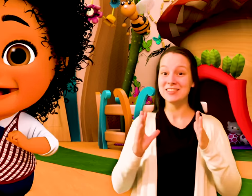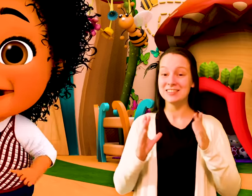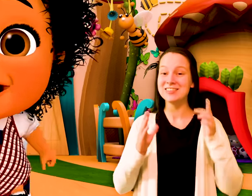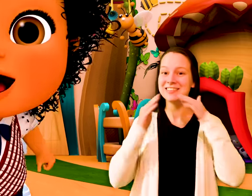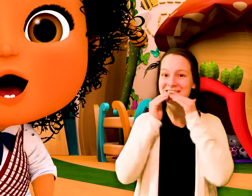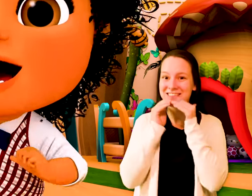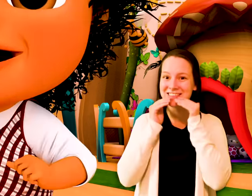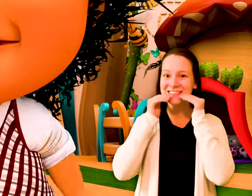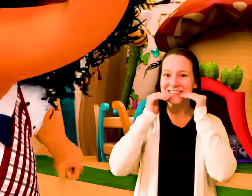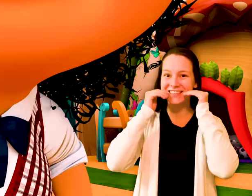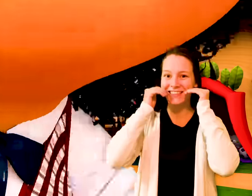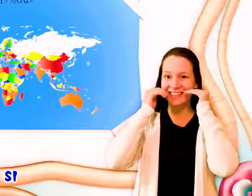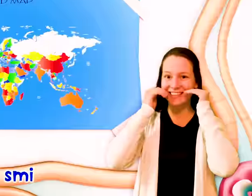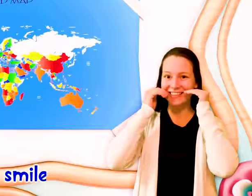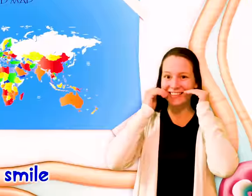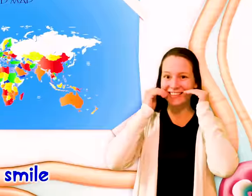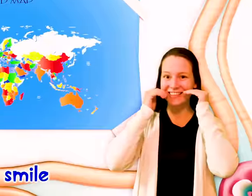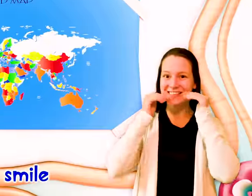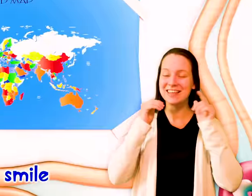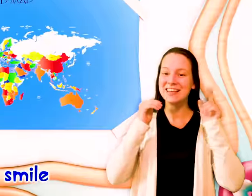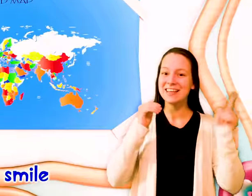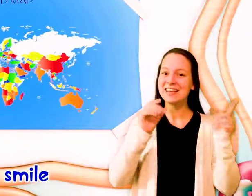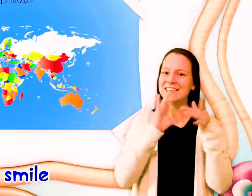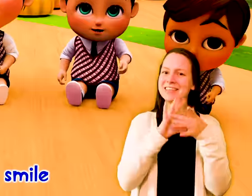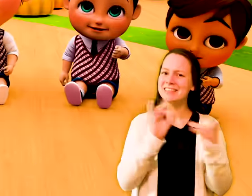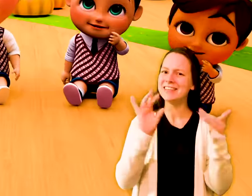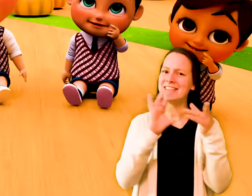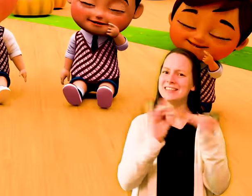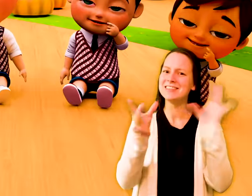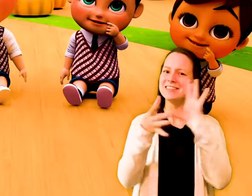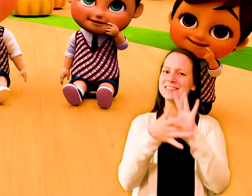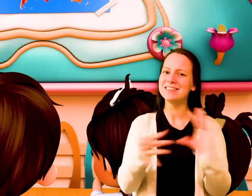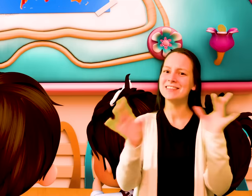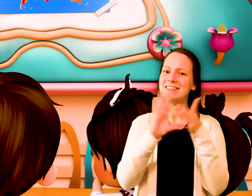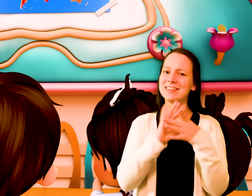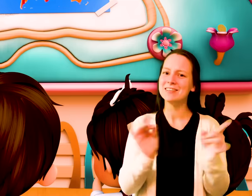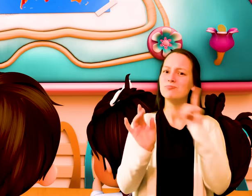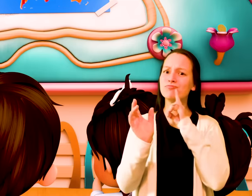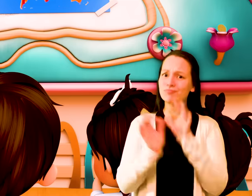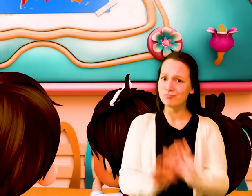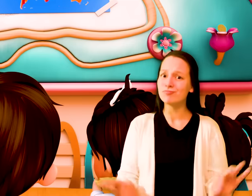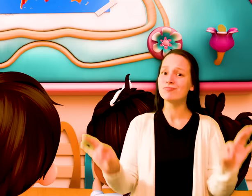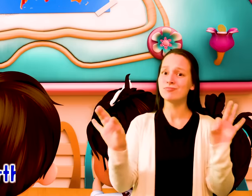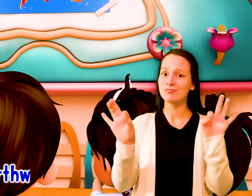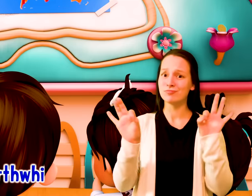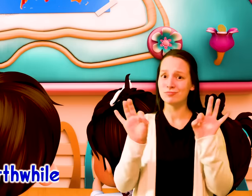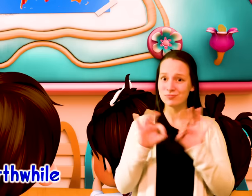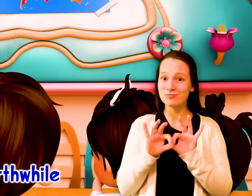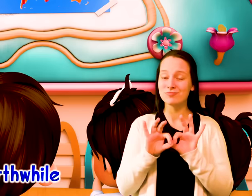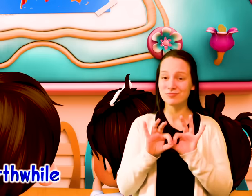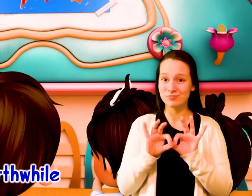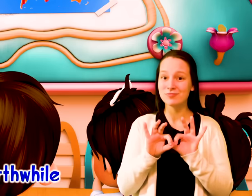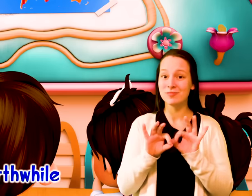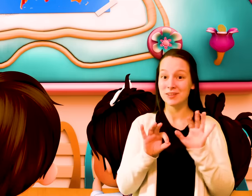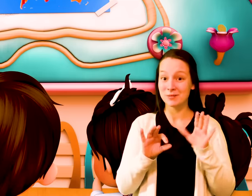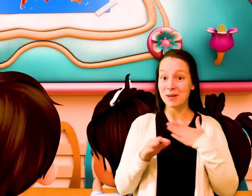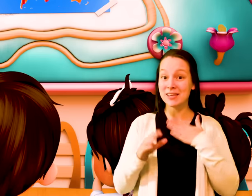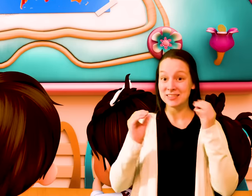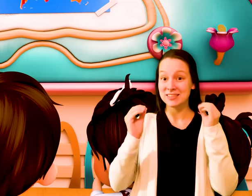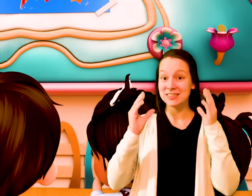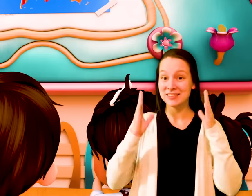My teacher wears a happy smile and tells stories that are